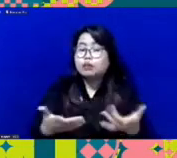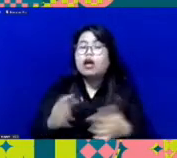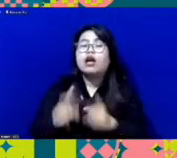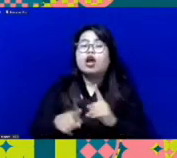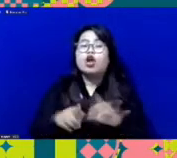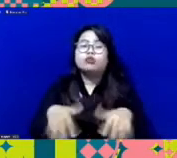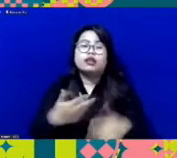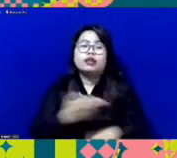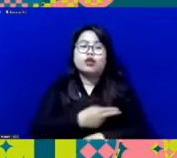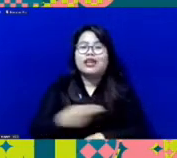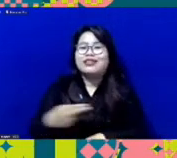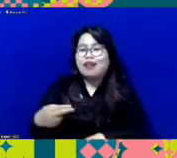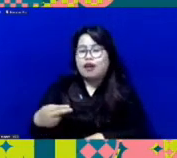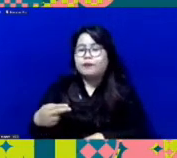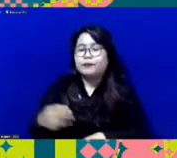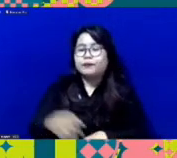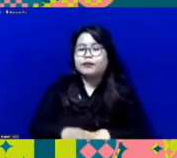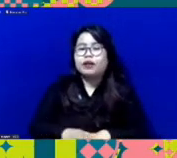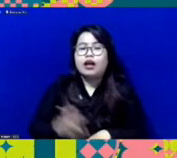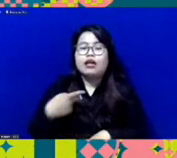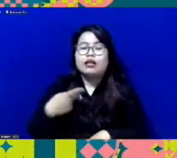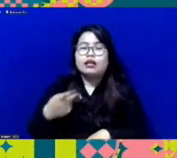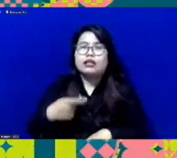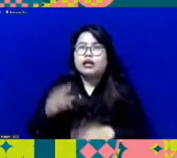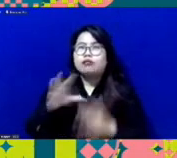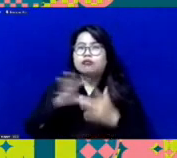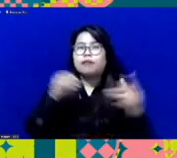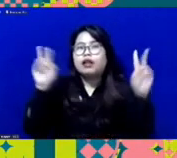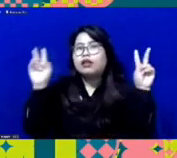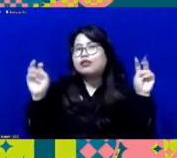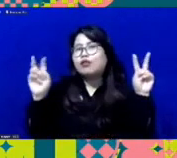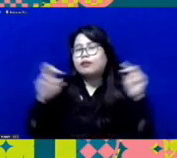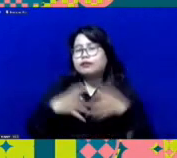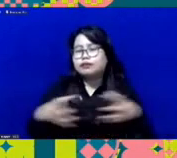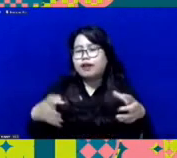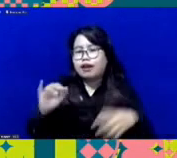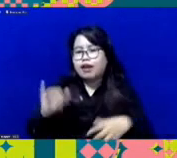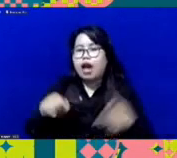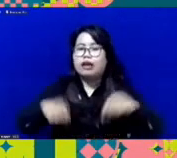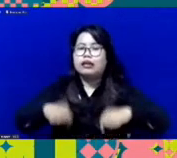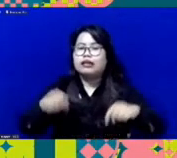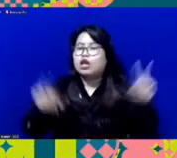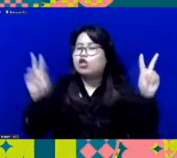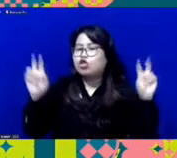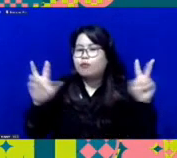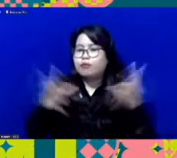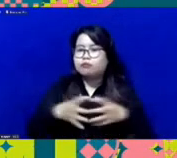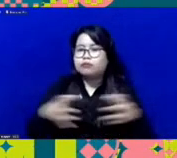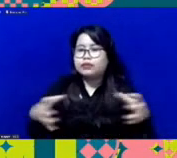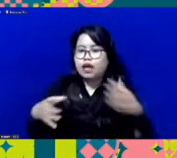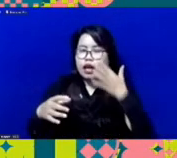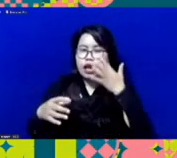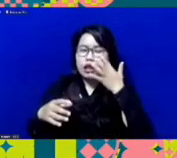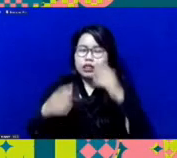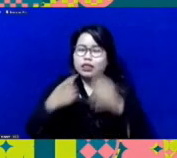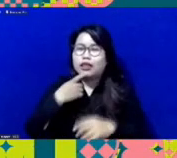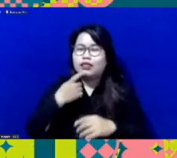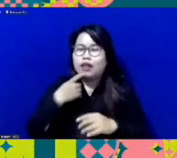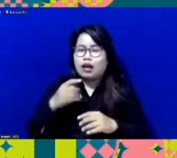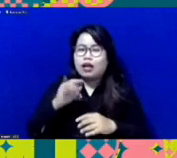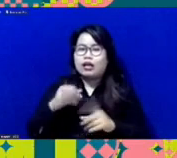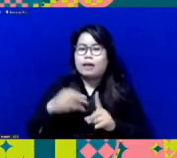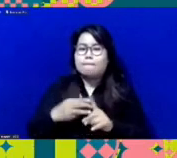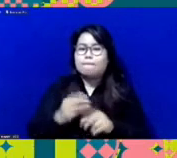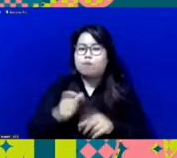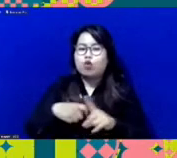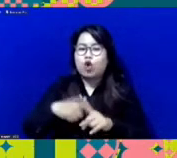let's take a big topic, for example, because it's a very profound topic now. It's about the new capital, for example. Yes, but this is what we were so keen to talk about.